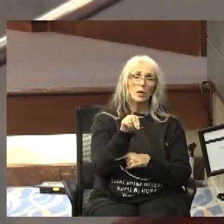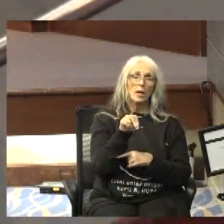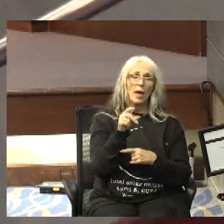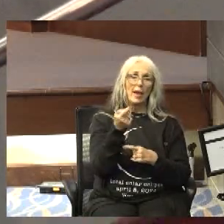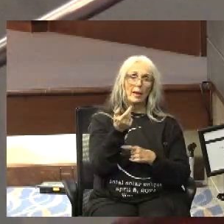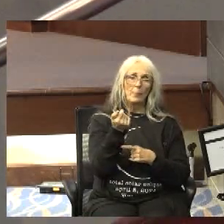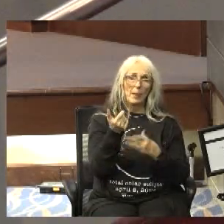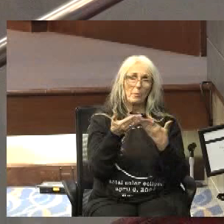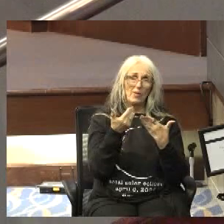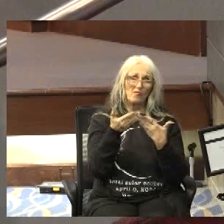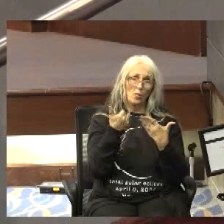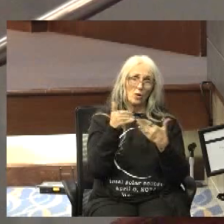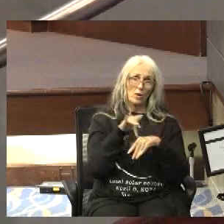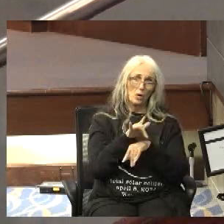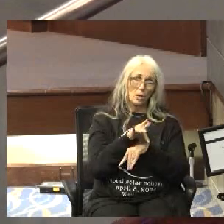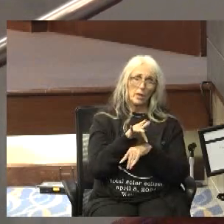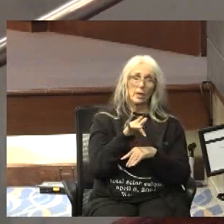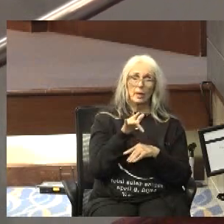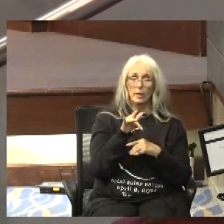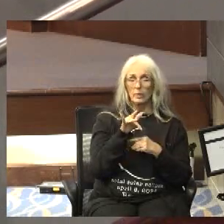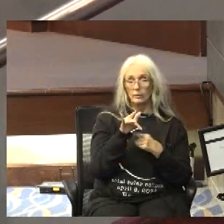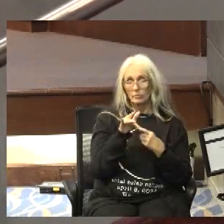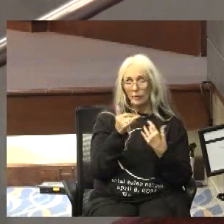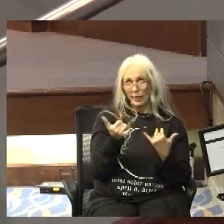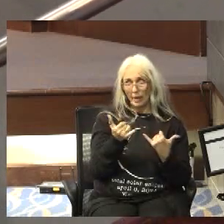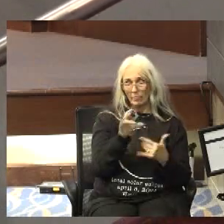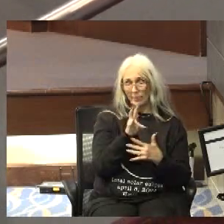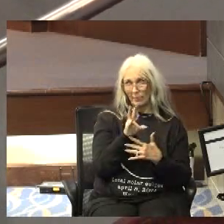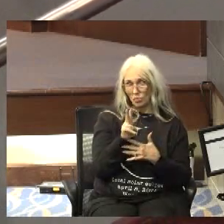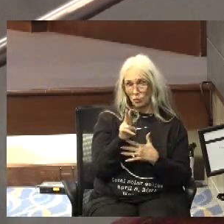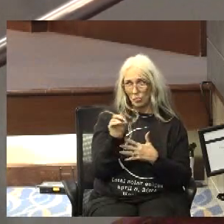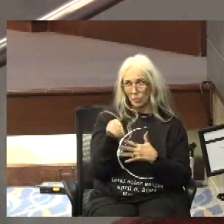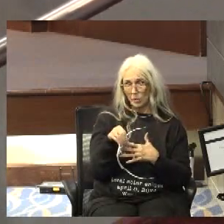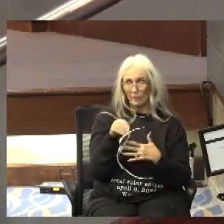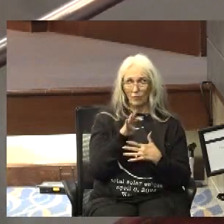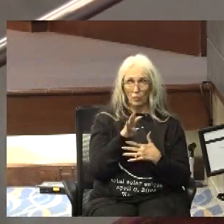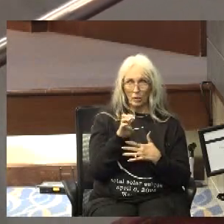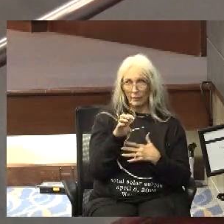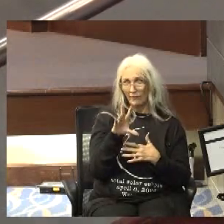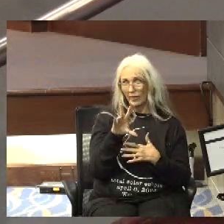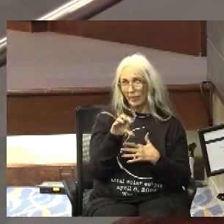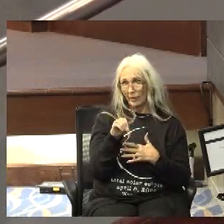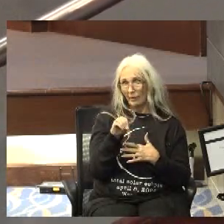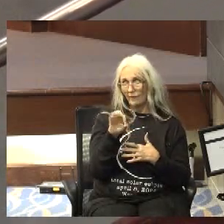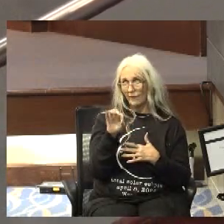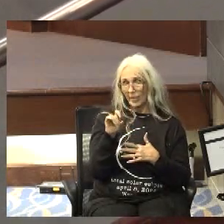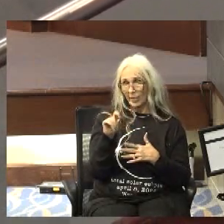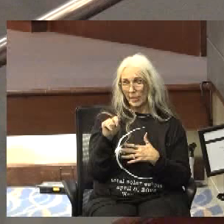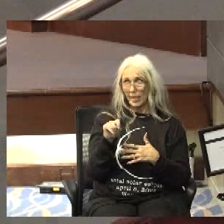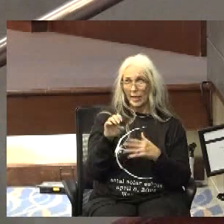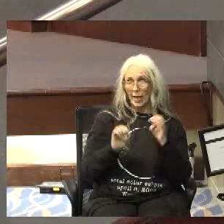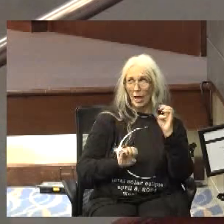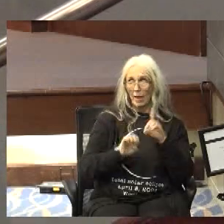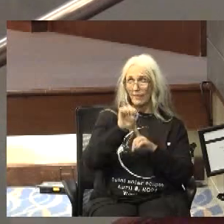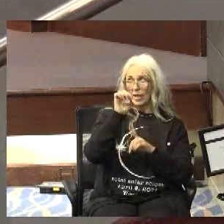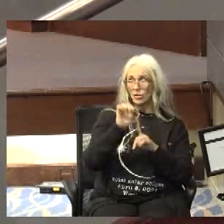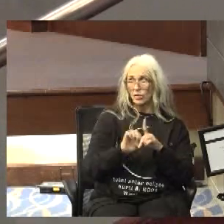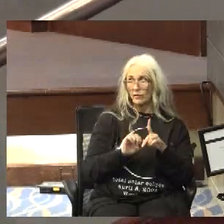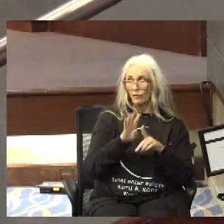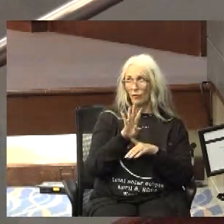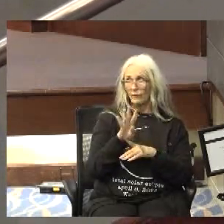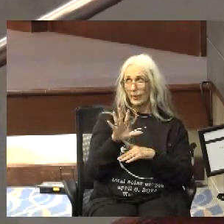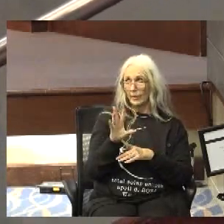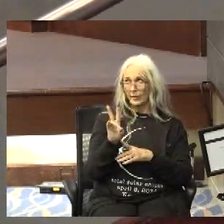would be a little bit earlier. Again, right now we're at 72% full, or 455 feet of elevation. We'd go to 457 to that